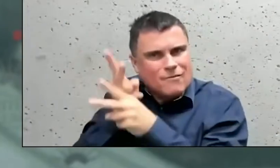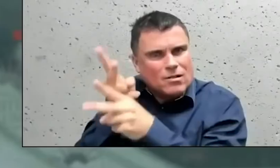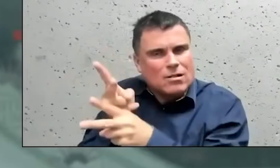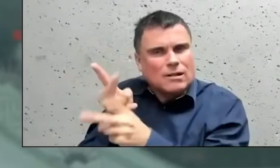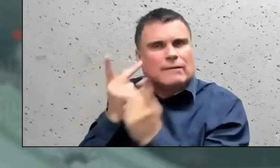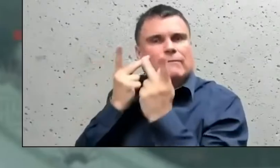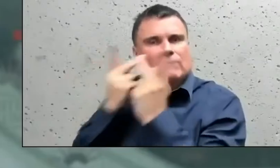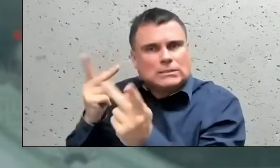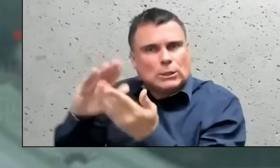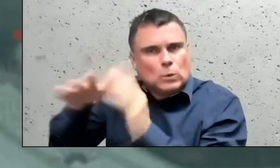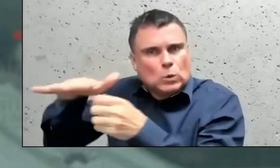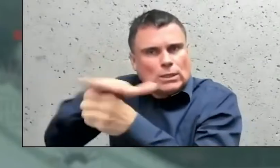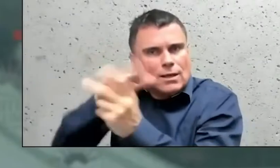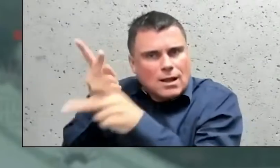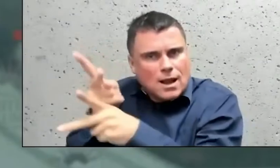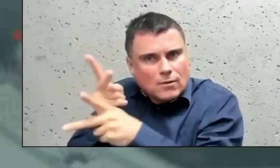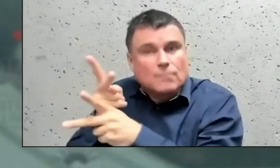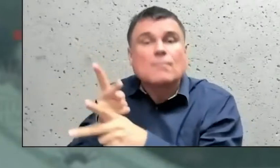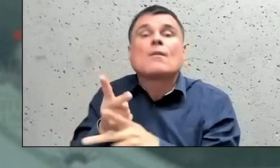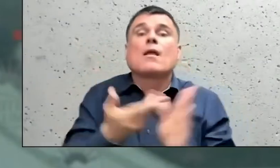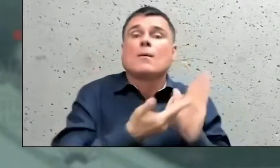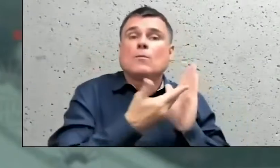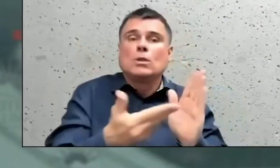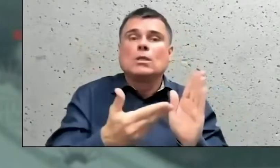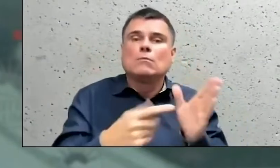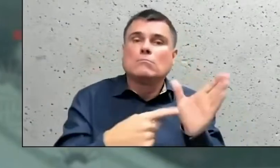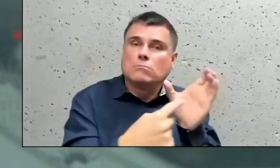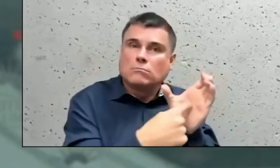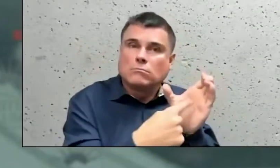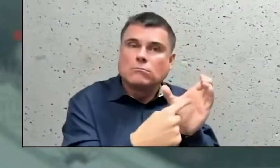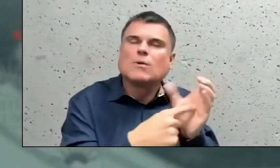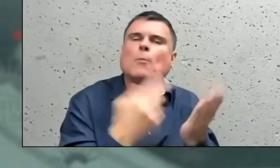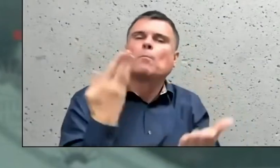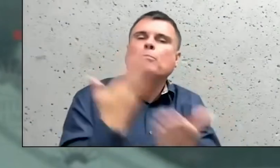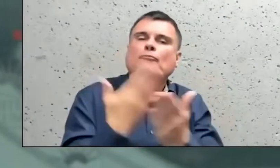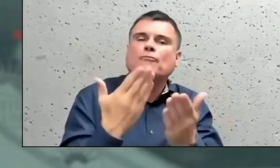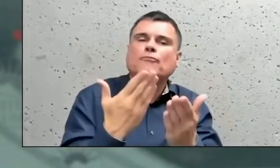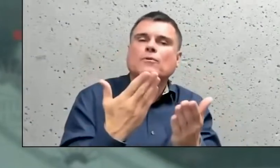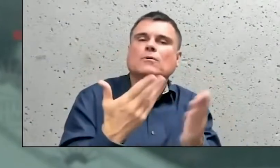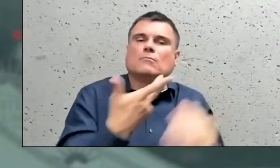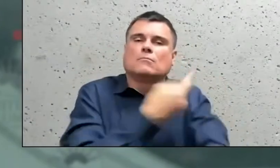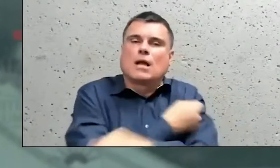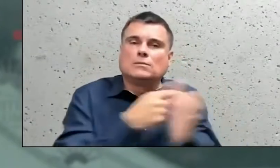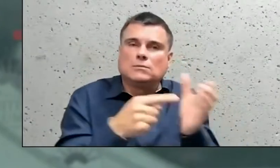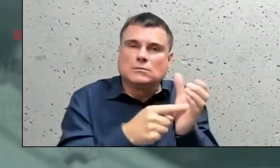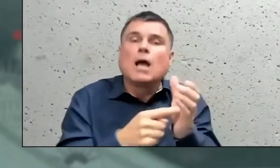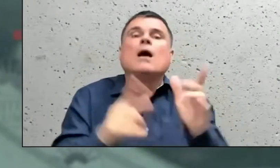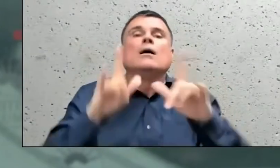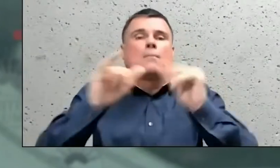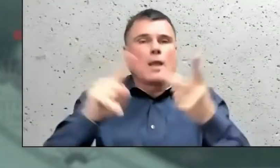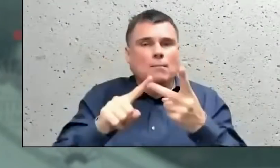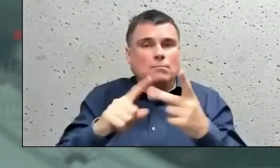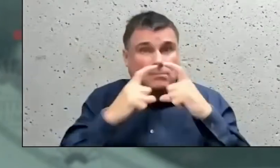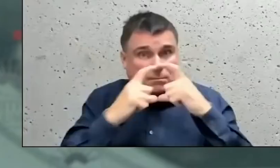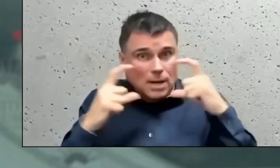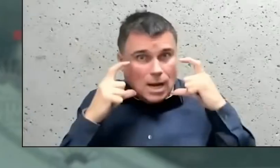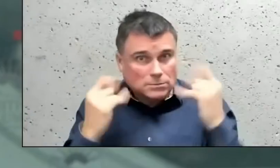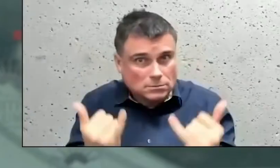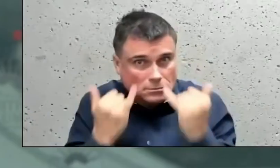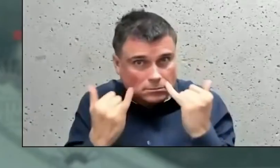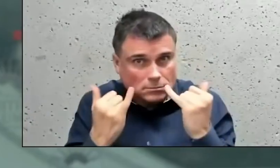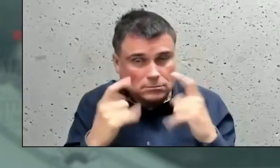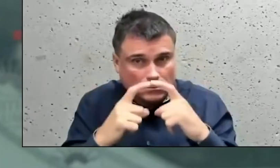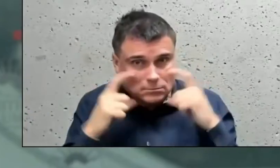access services or going to events in any community, wearing a mask in all